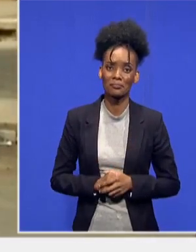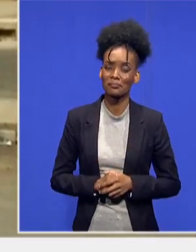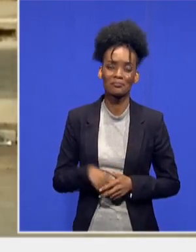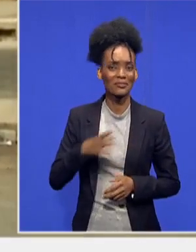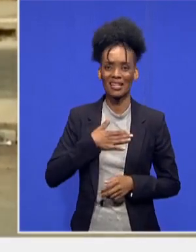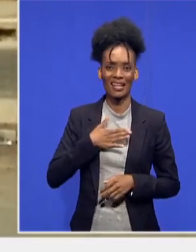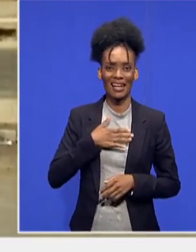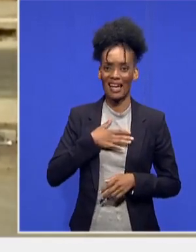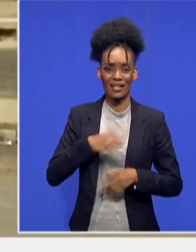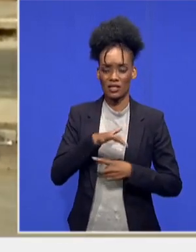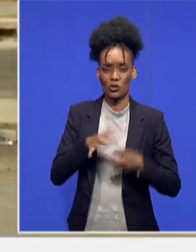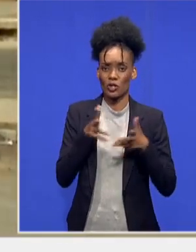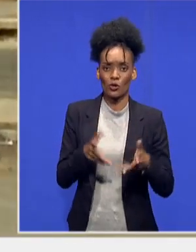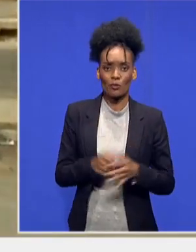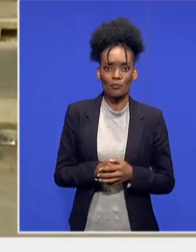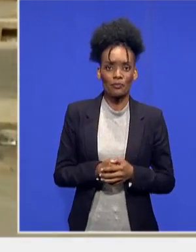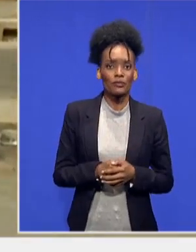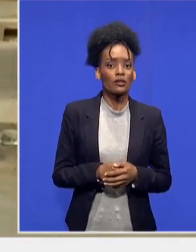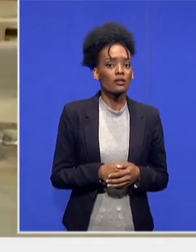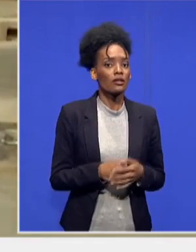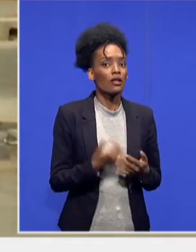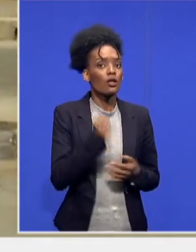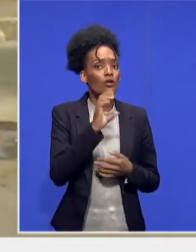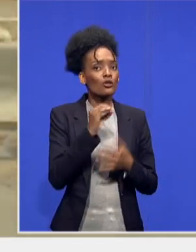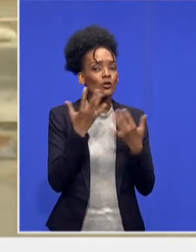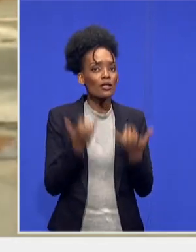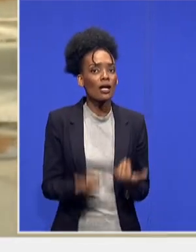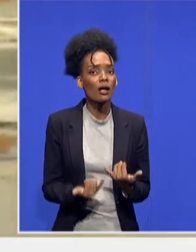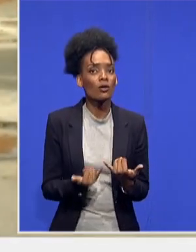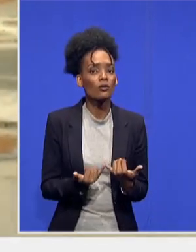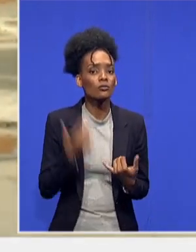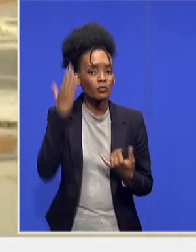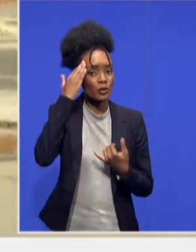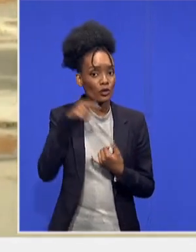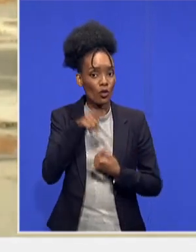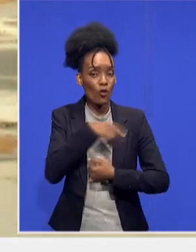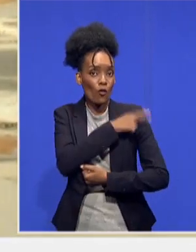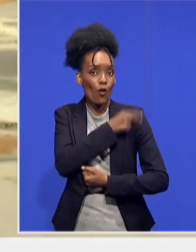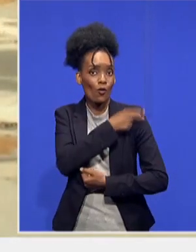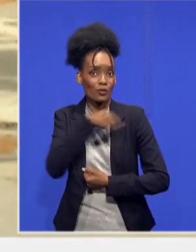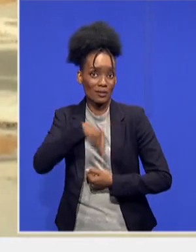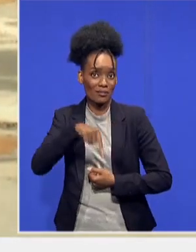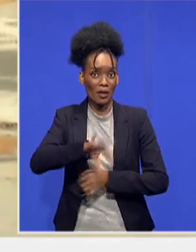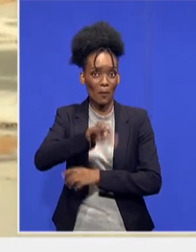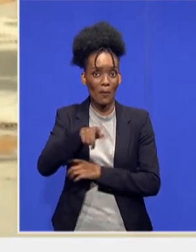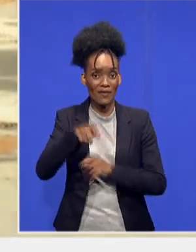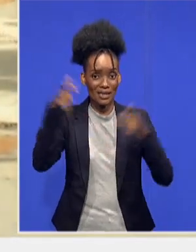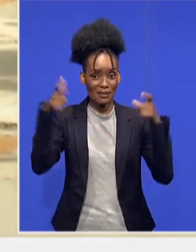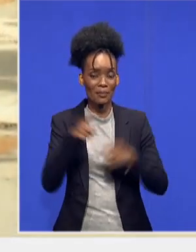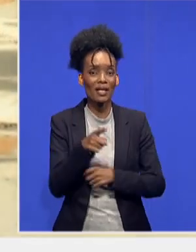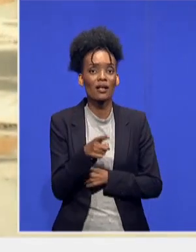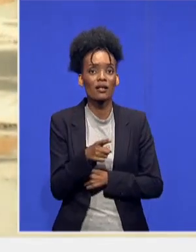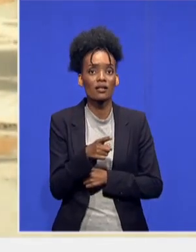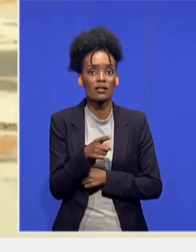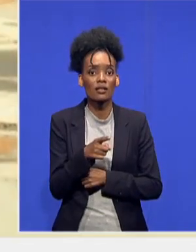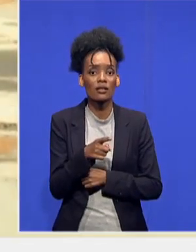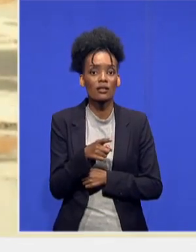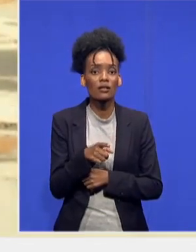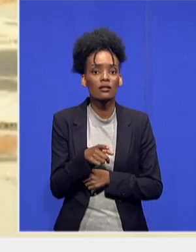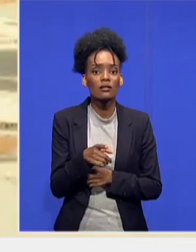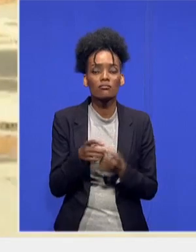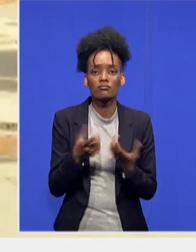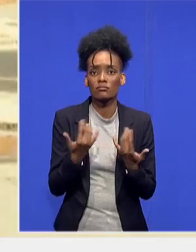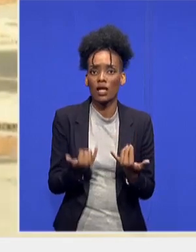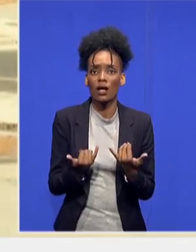any contingency measures, as we know, this is one of the biggest hospitals in the province, given that the patients have